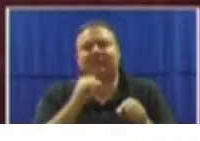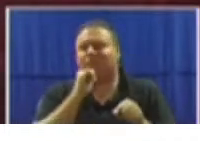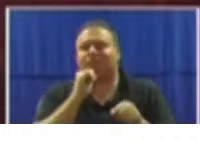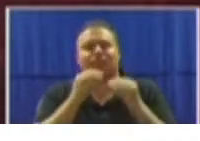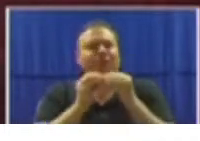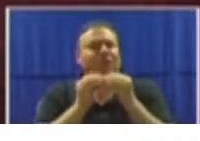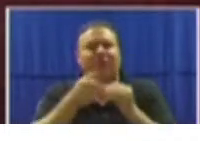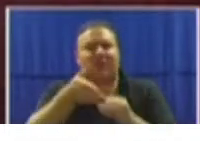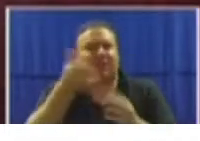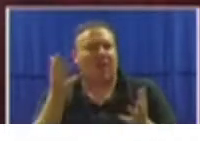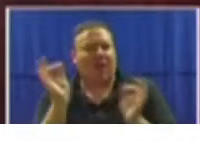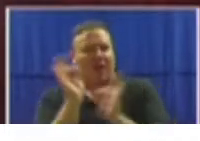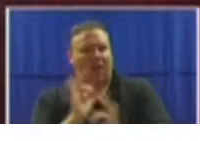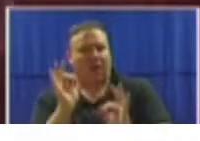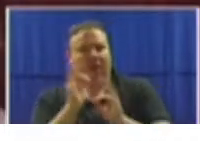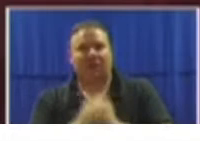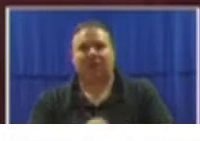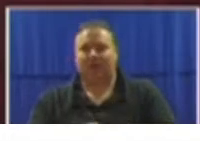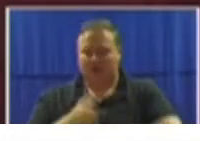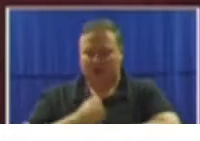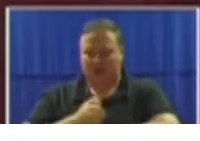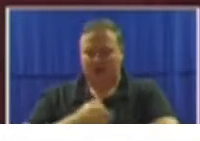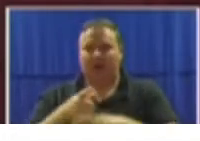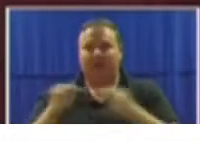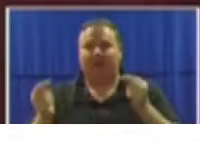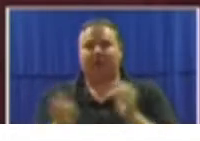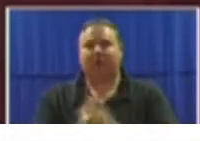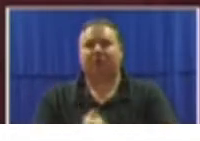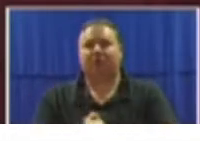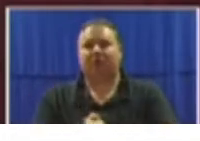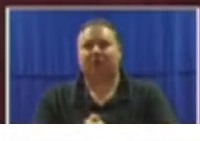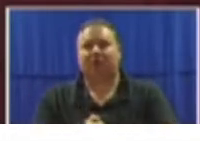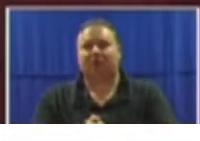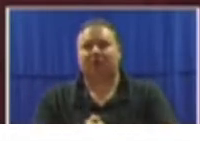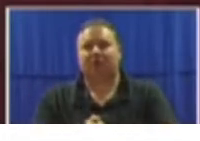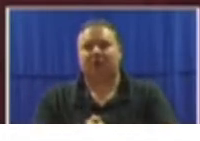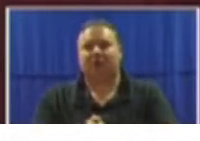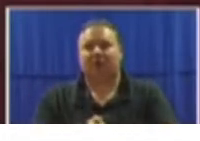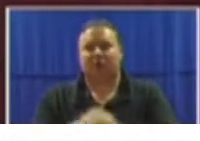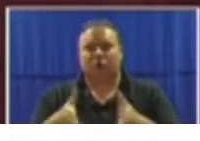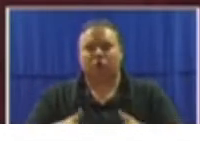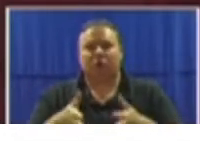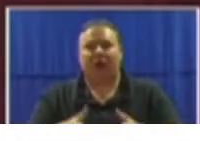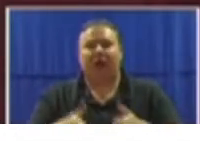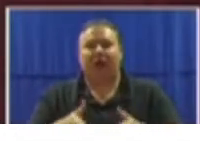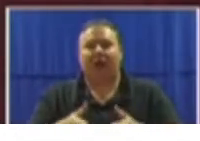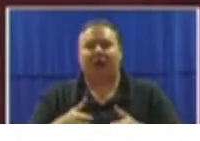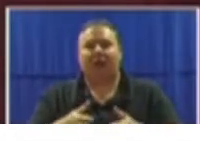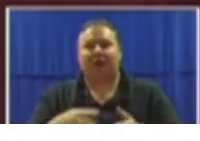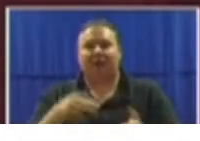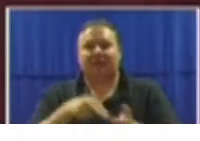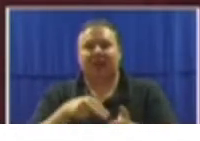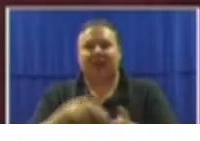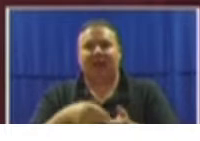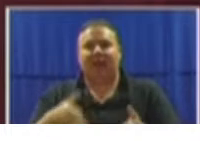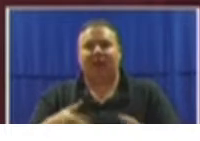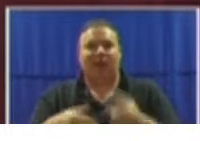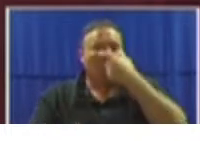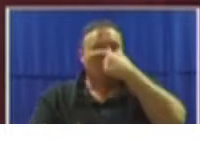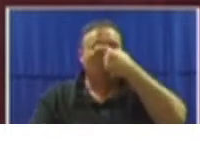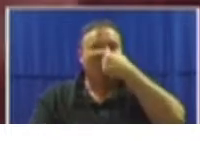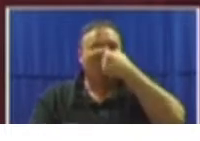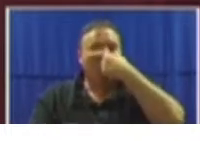in any way possible. Your time has expired. Today we stand here, Ramaphosa and his